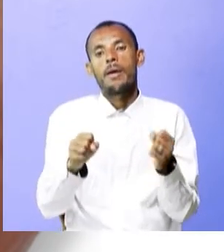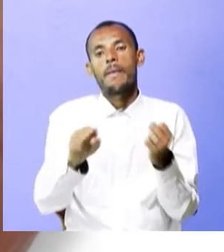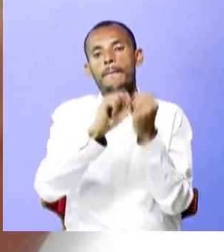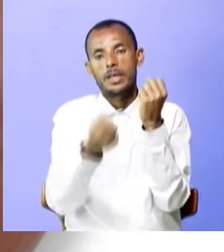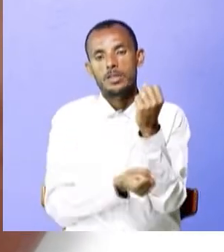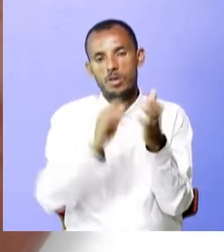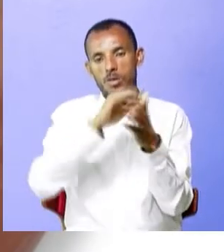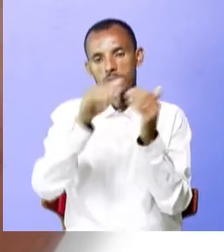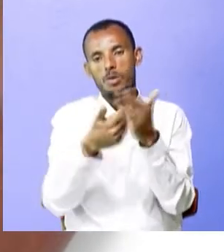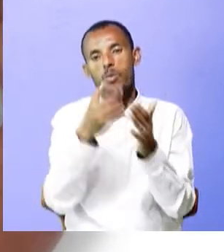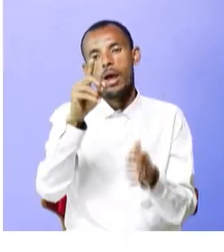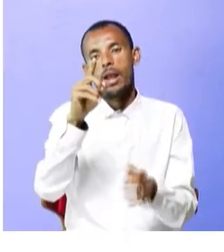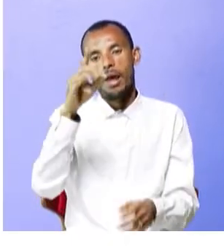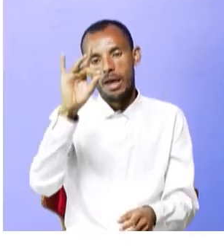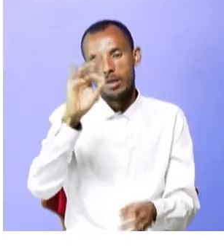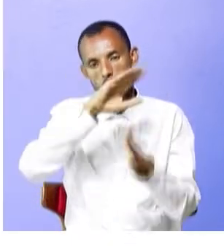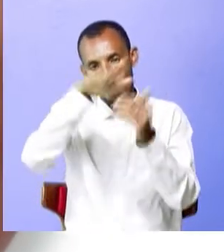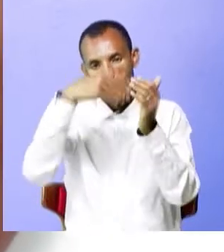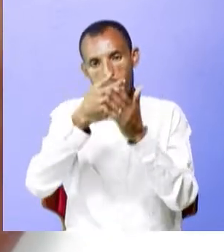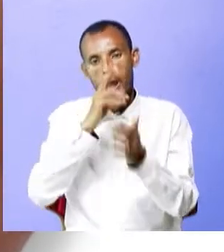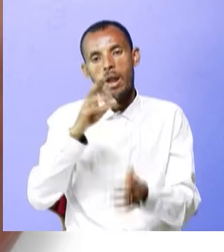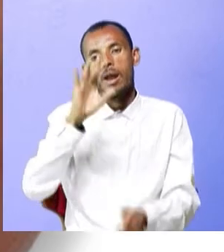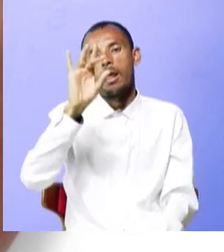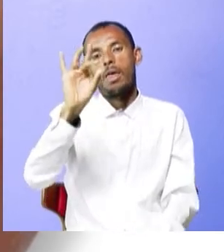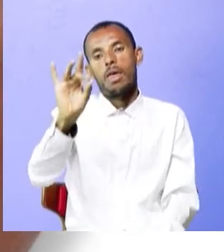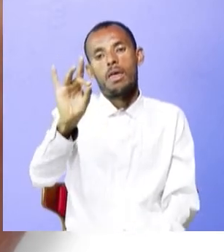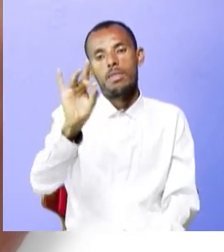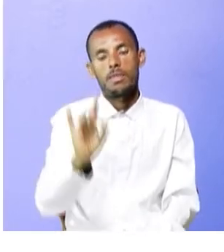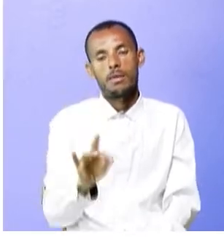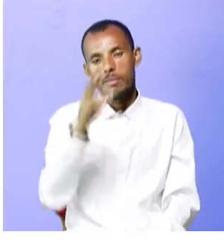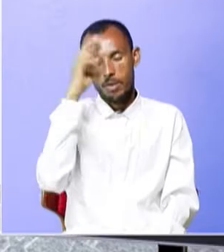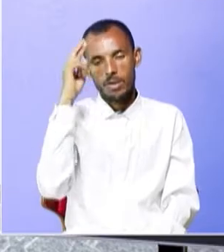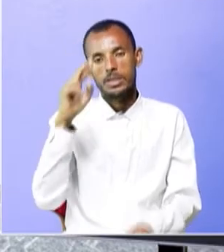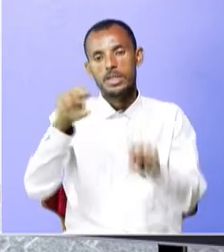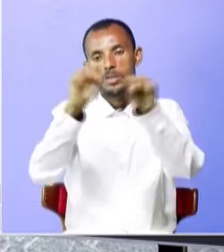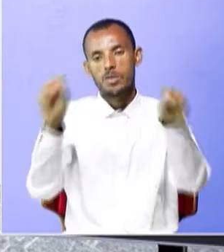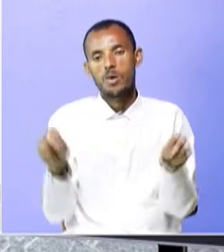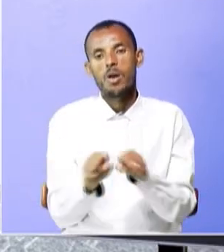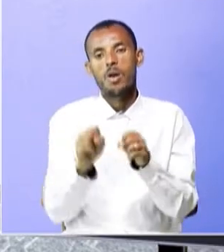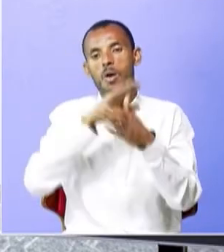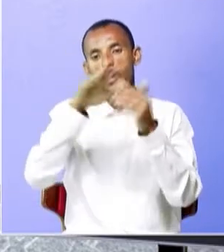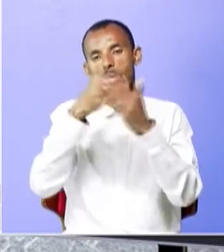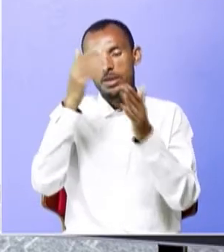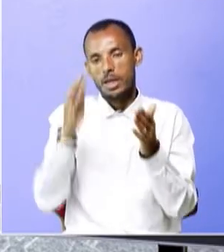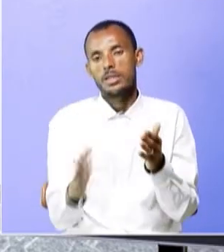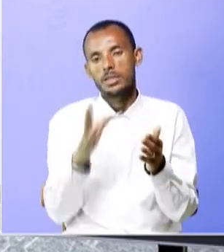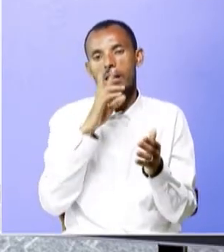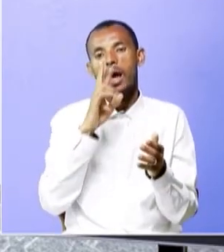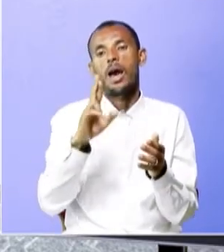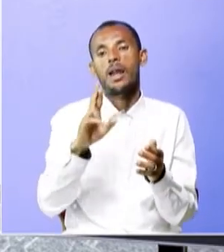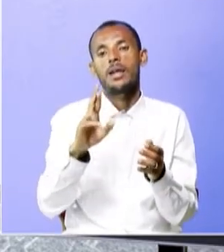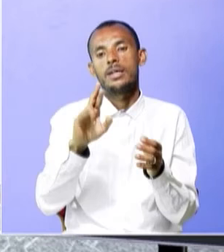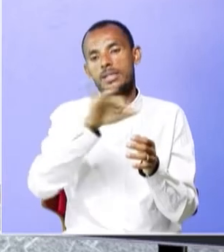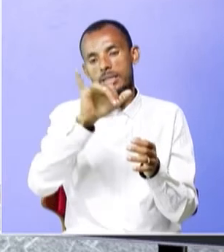is also 8. Okay, this is also 8 centimeter because in a square all sides are the same. So the perimeter